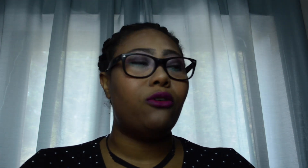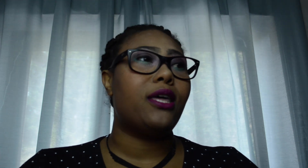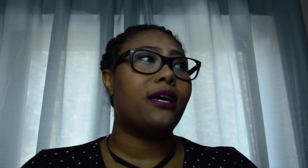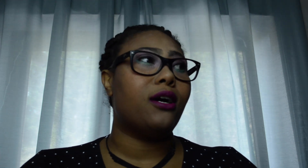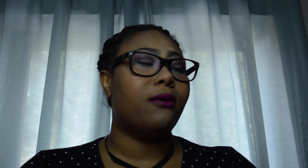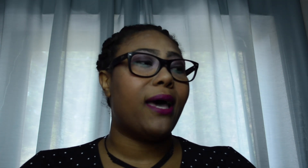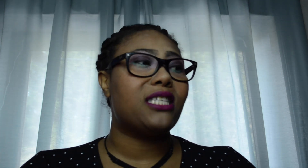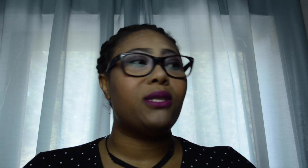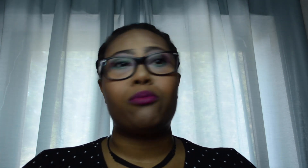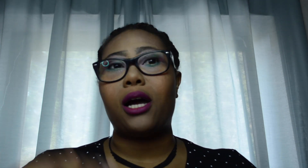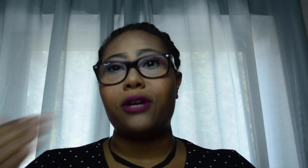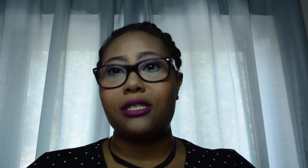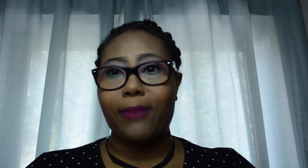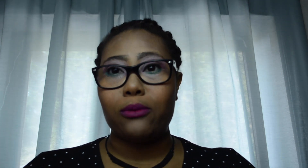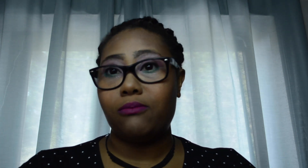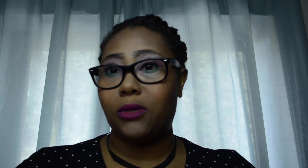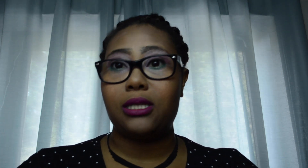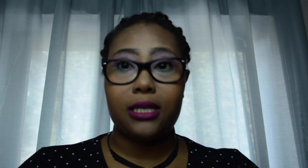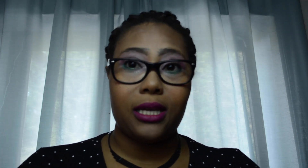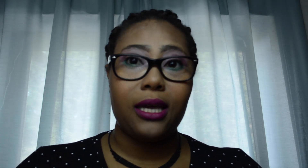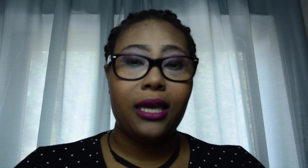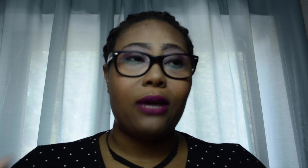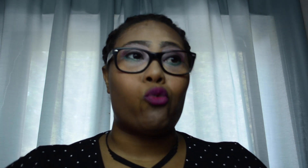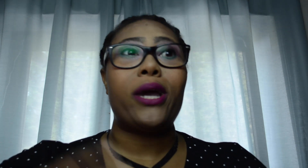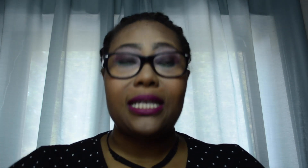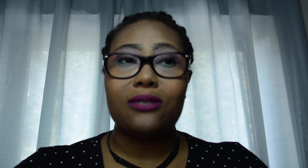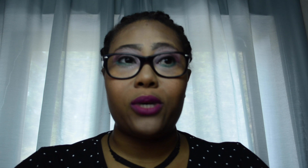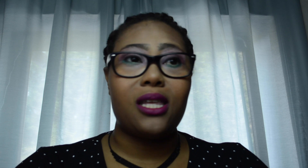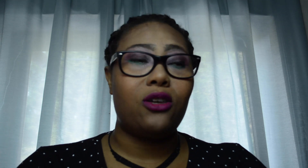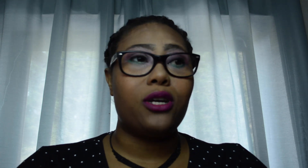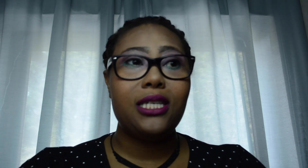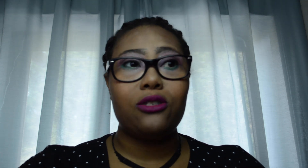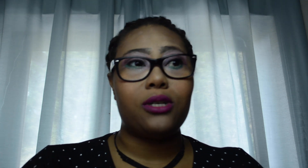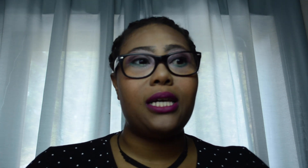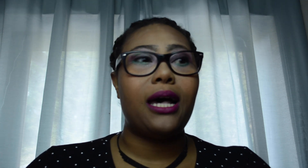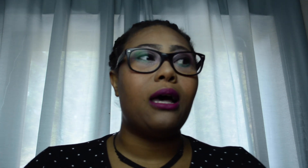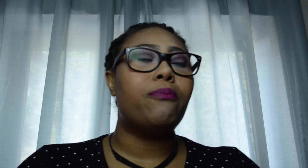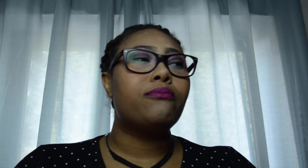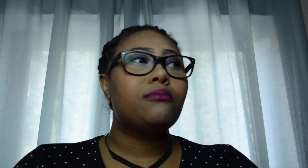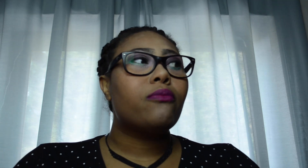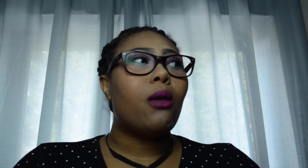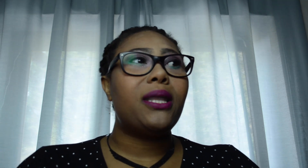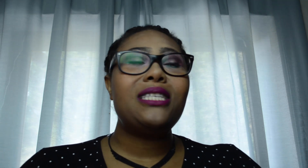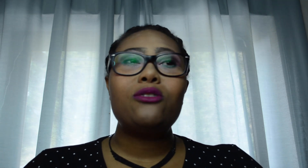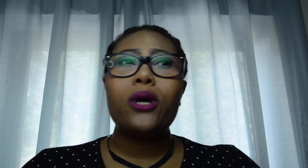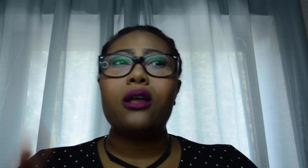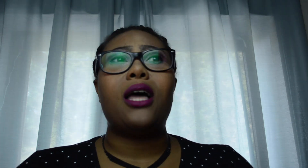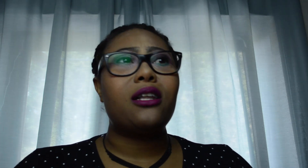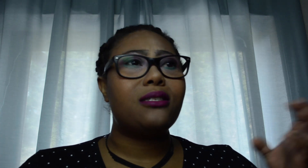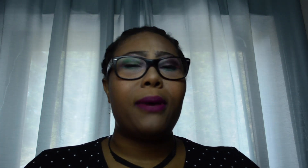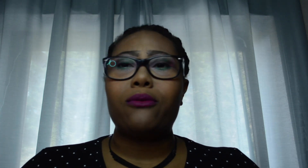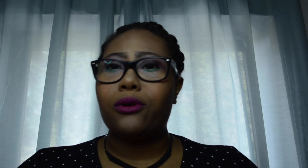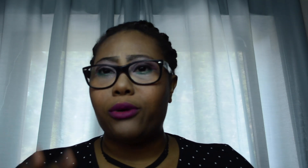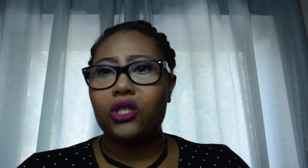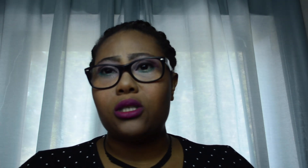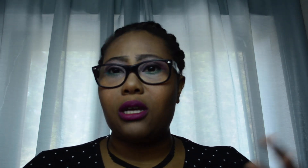what you think has been the progress about discussing race within your history. But this is where a lot